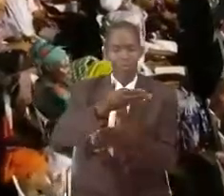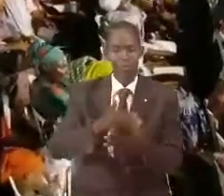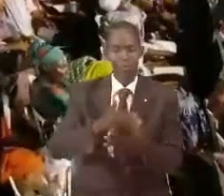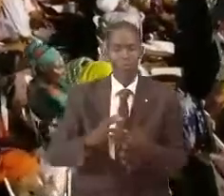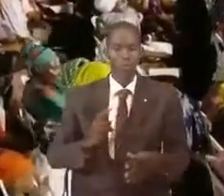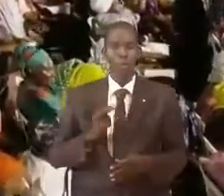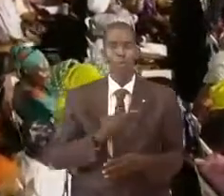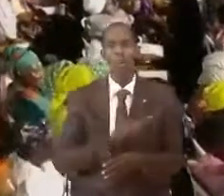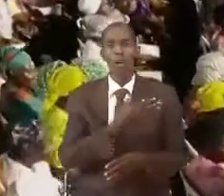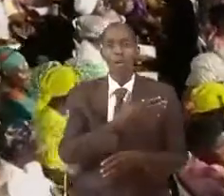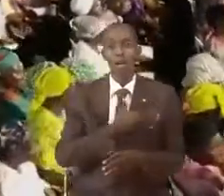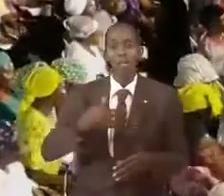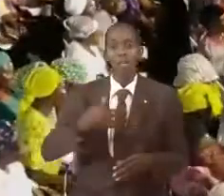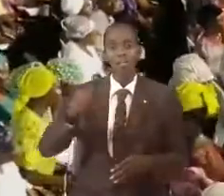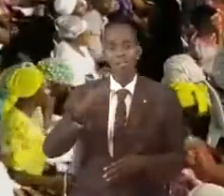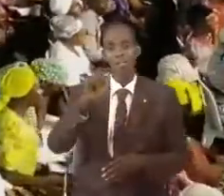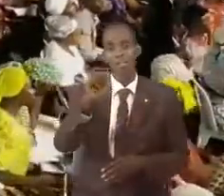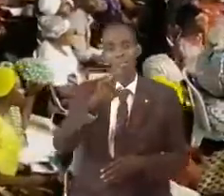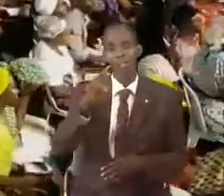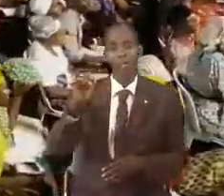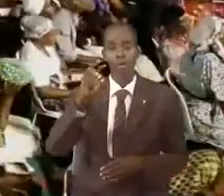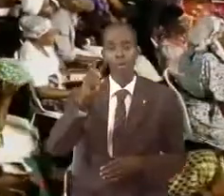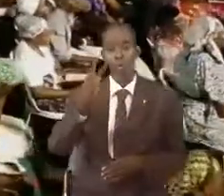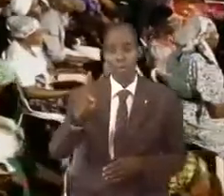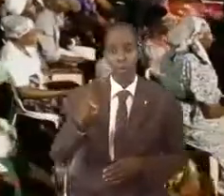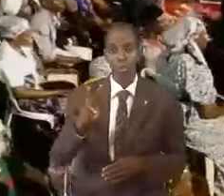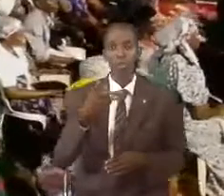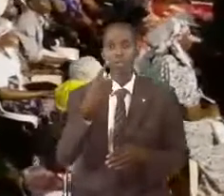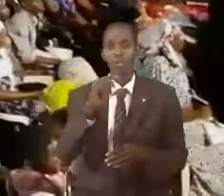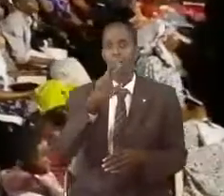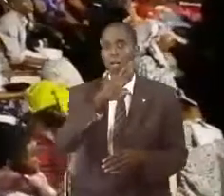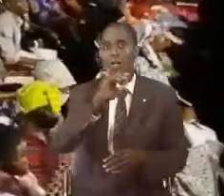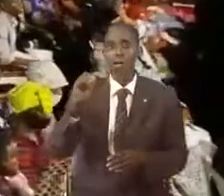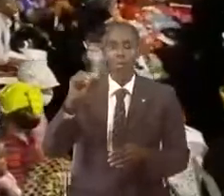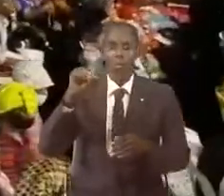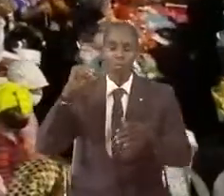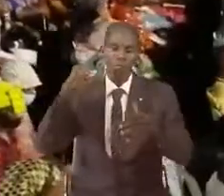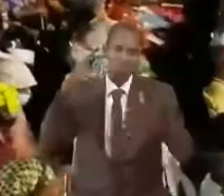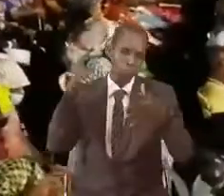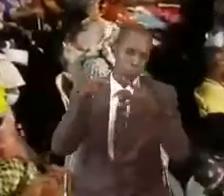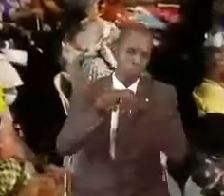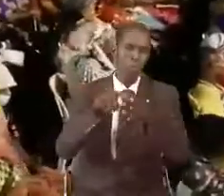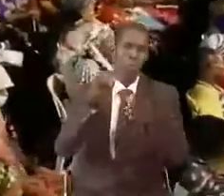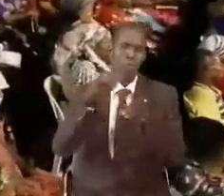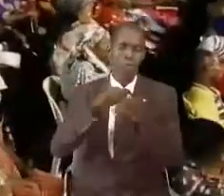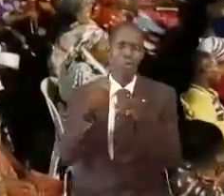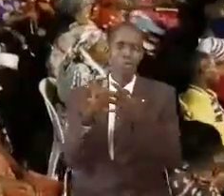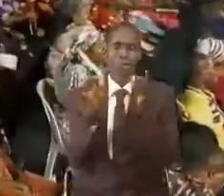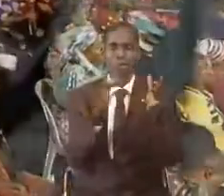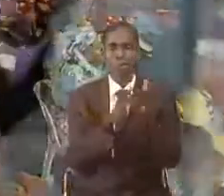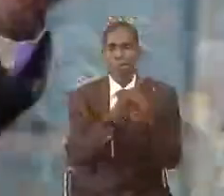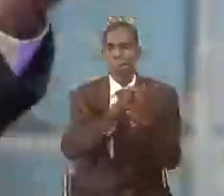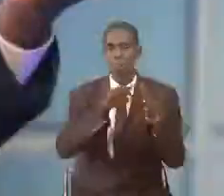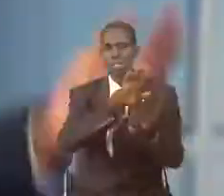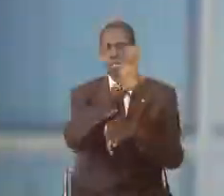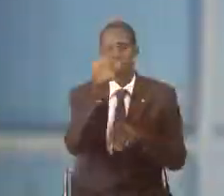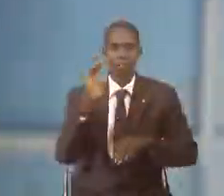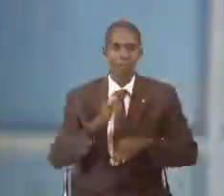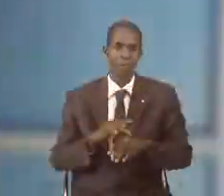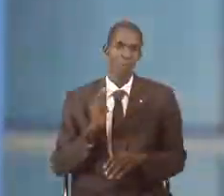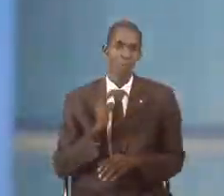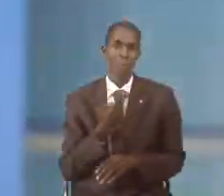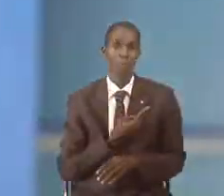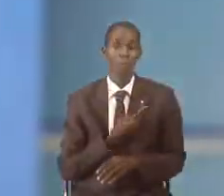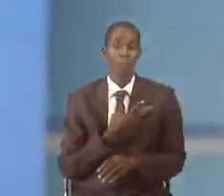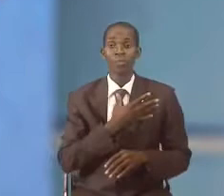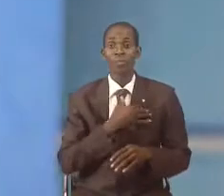stood between us and the arrow. The arrow gets to him, the arrow never gets